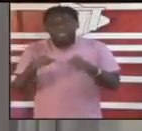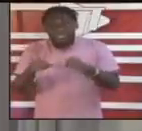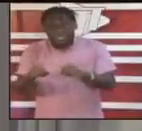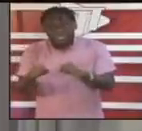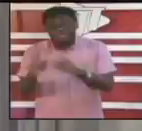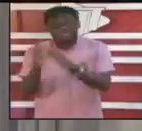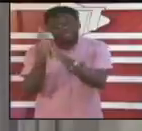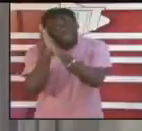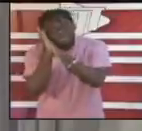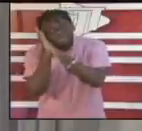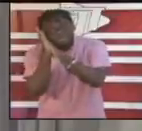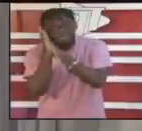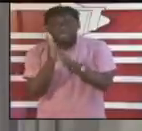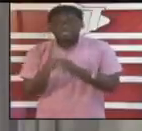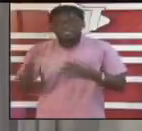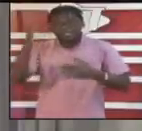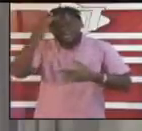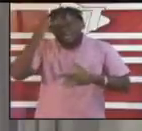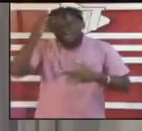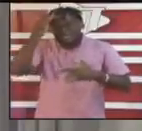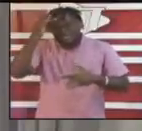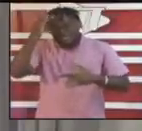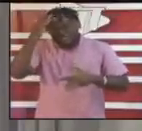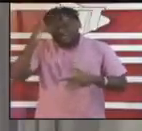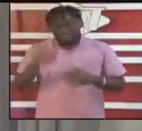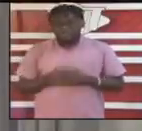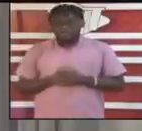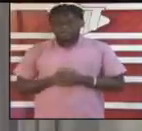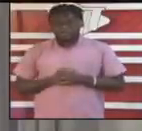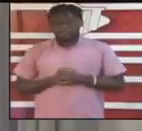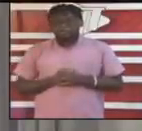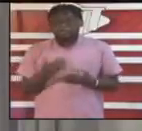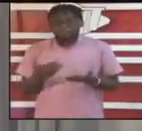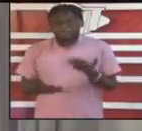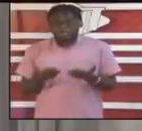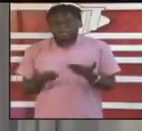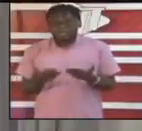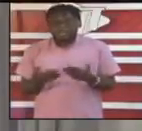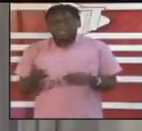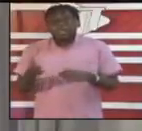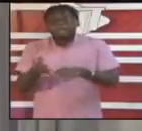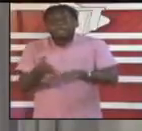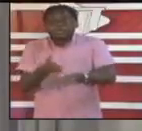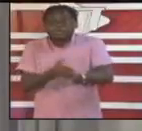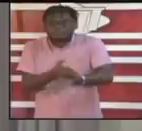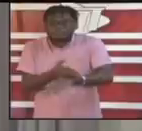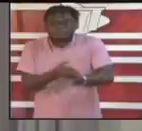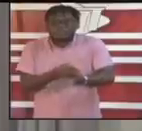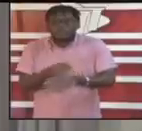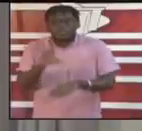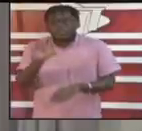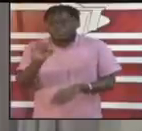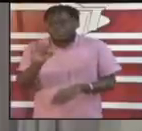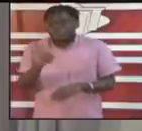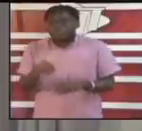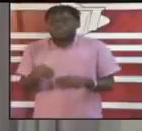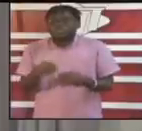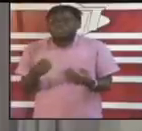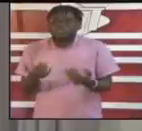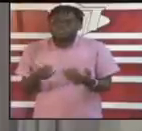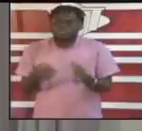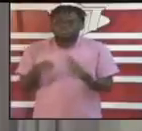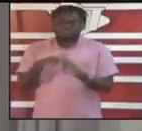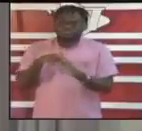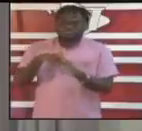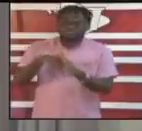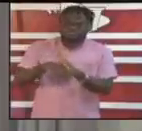may not be very good. So we are in the middle of a global pandemic. What is disturbing